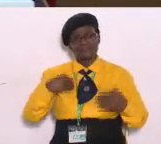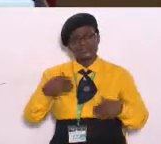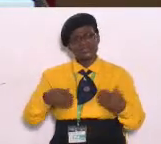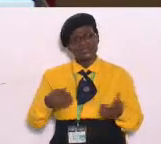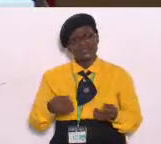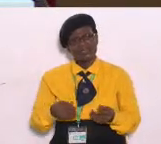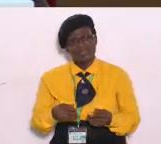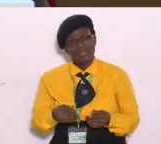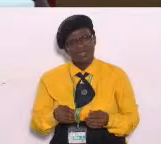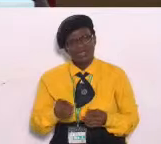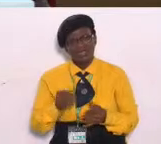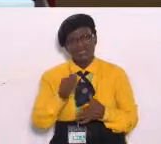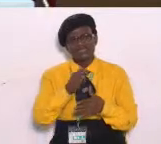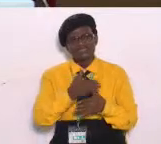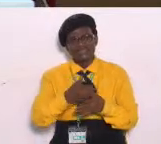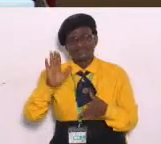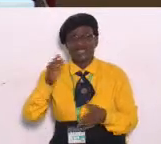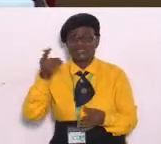Divide the money into three.